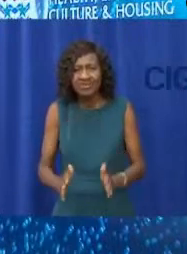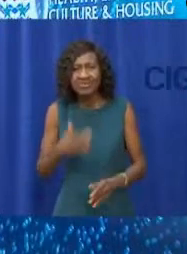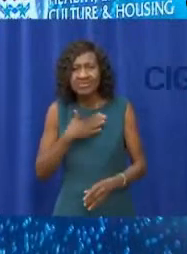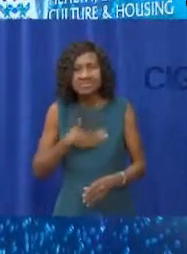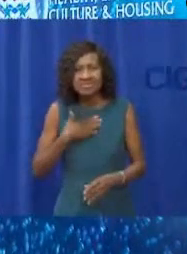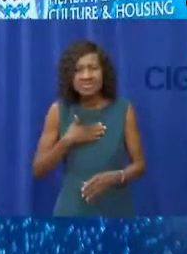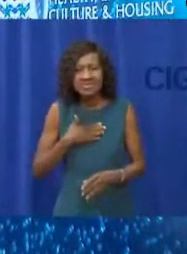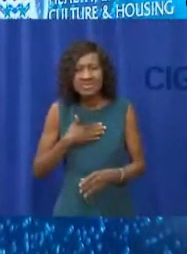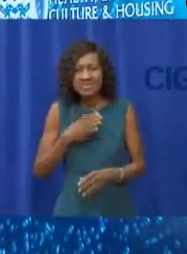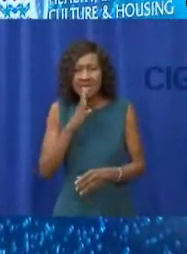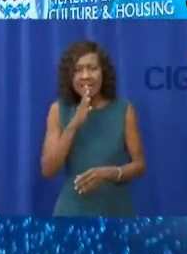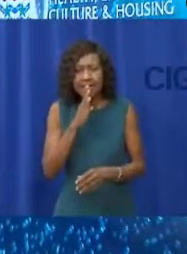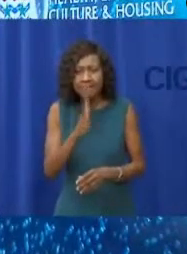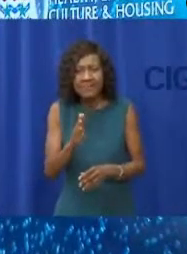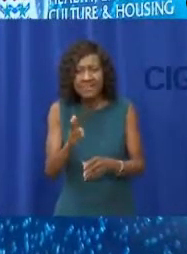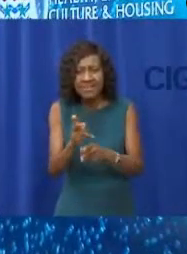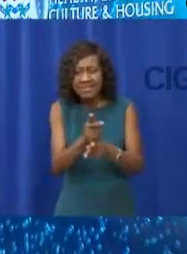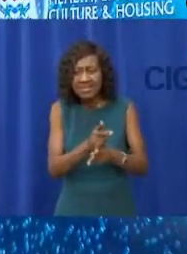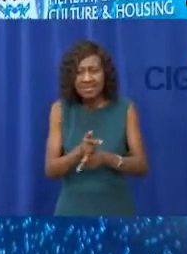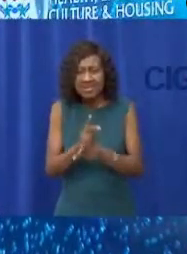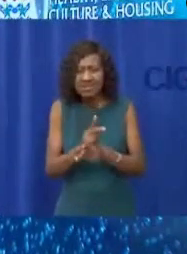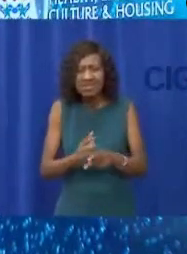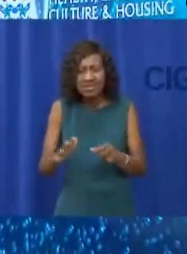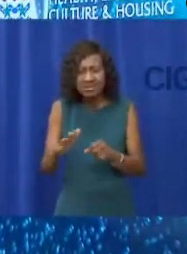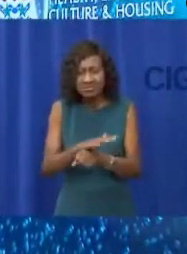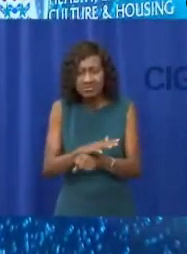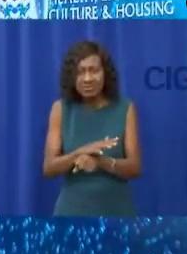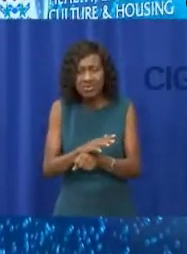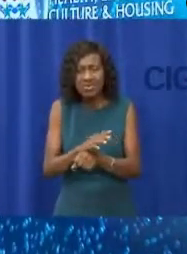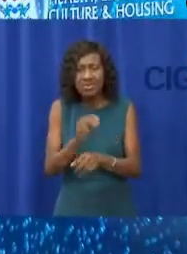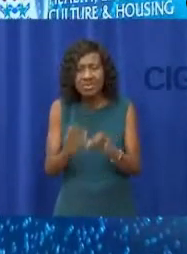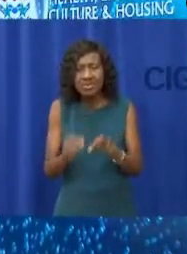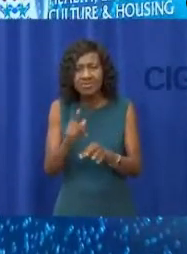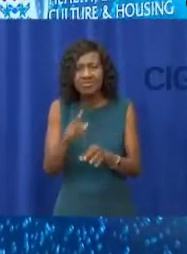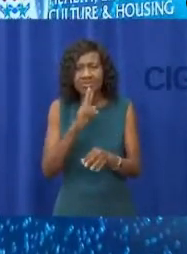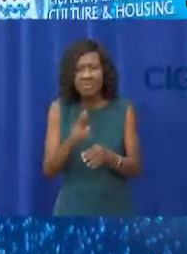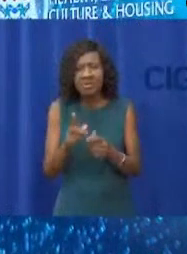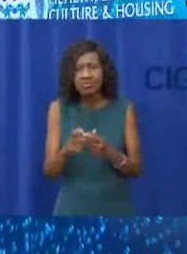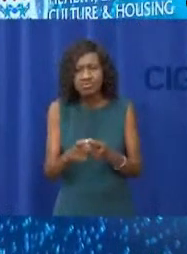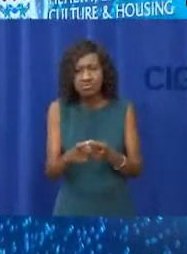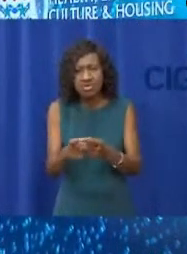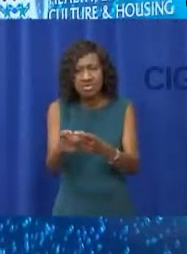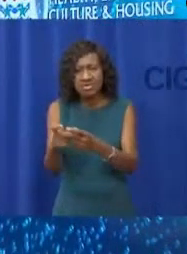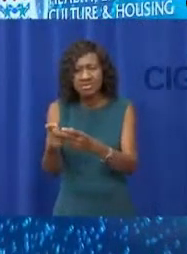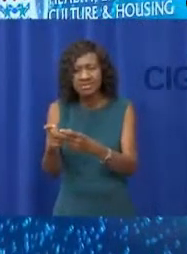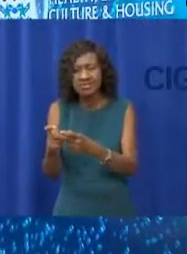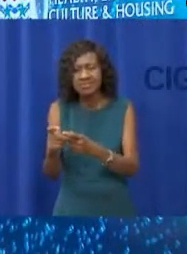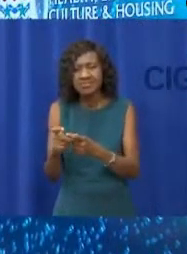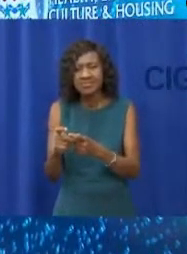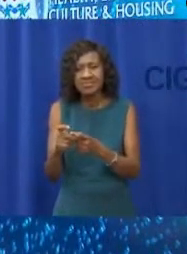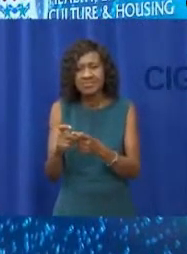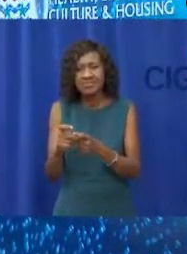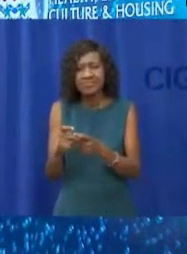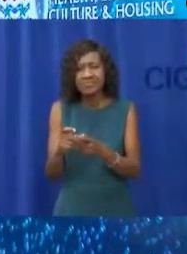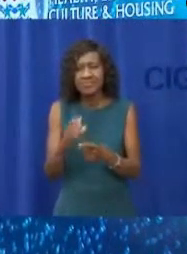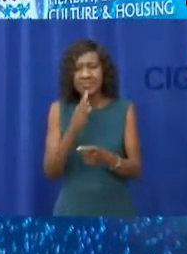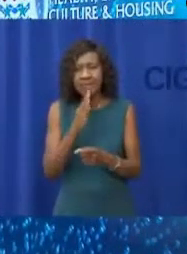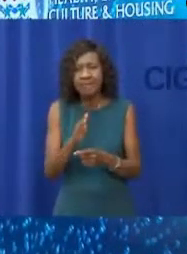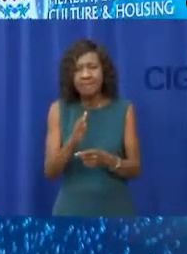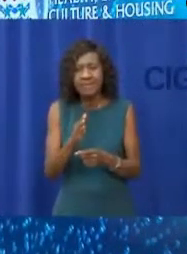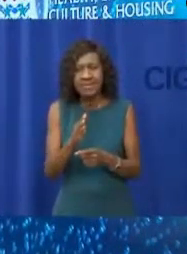extreme caution while you're out running, particularly if you are stepping off the footpath or running on the soft margins. Be